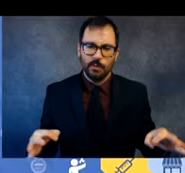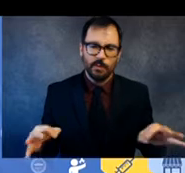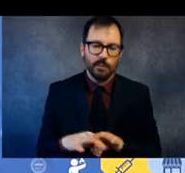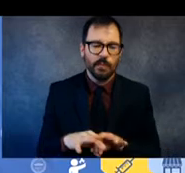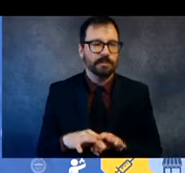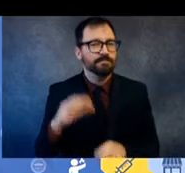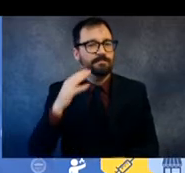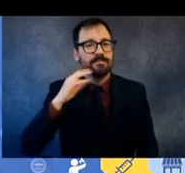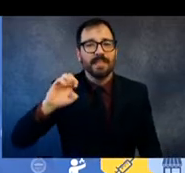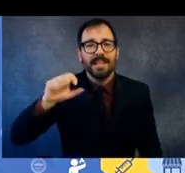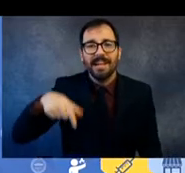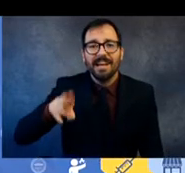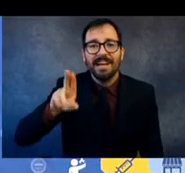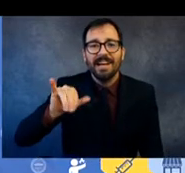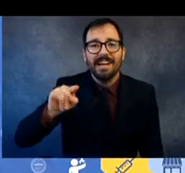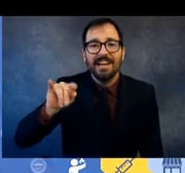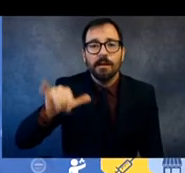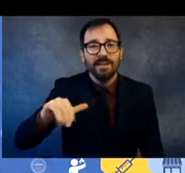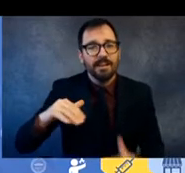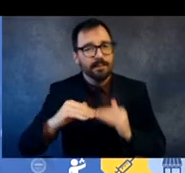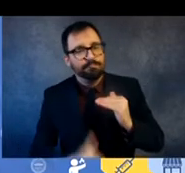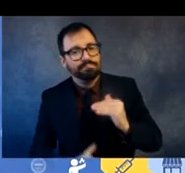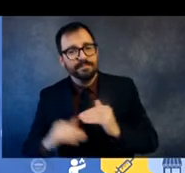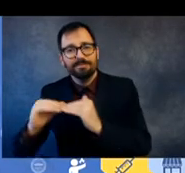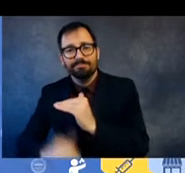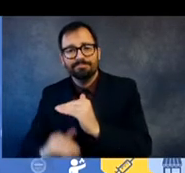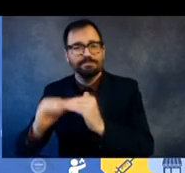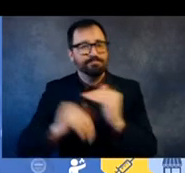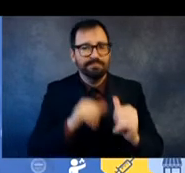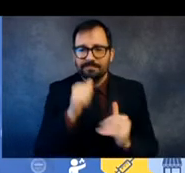today's America, with the